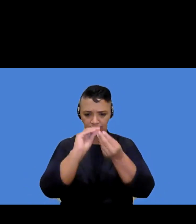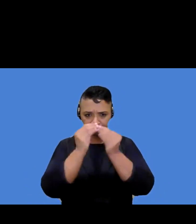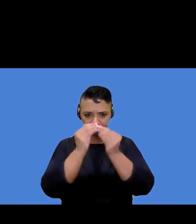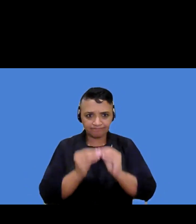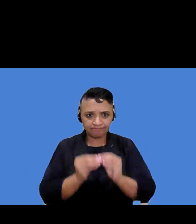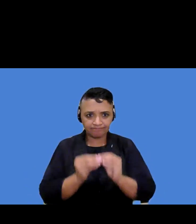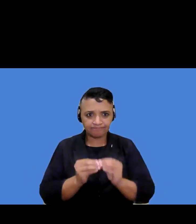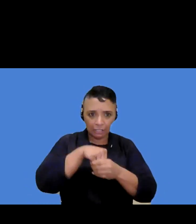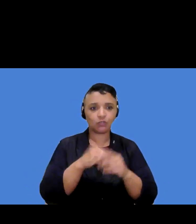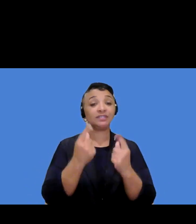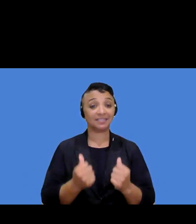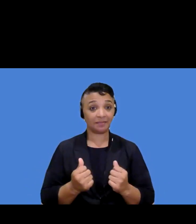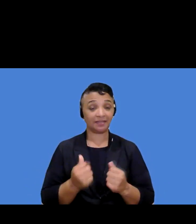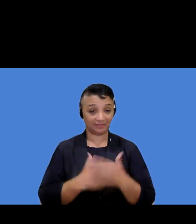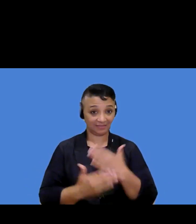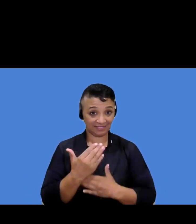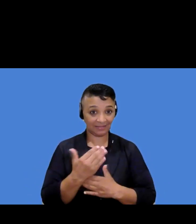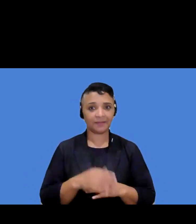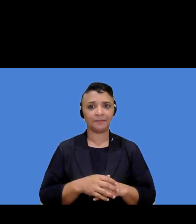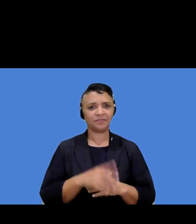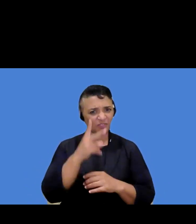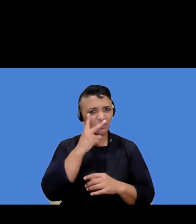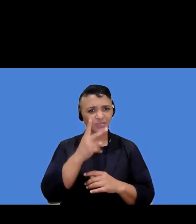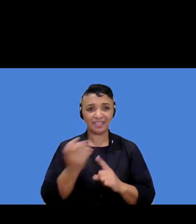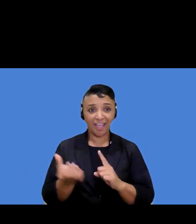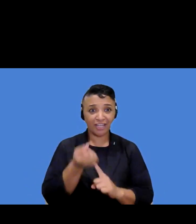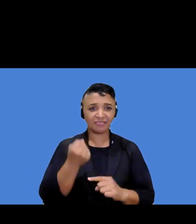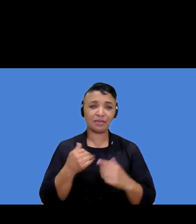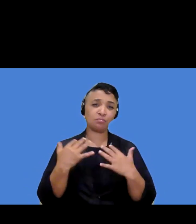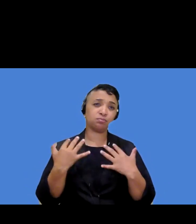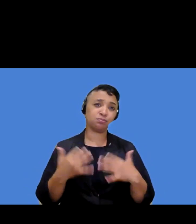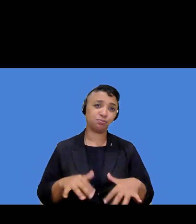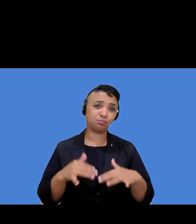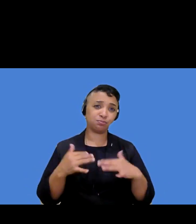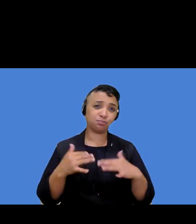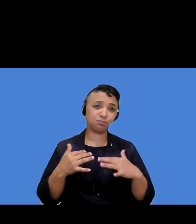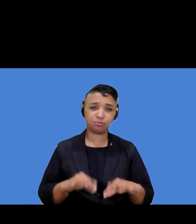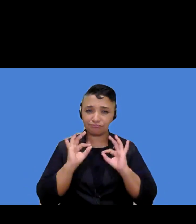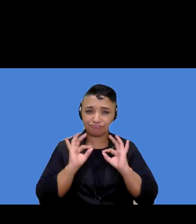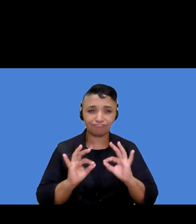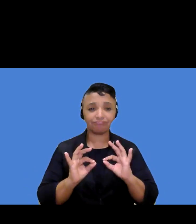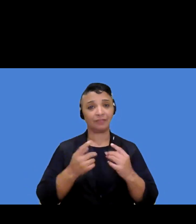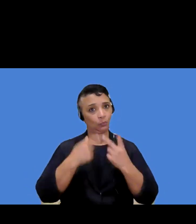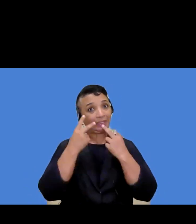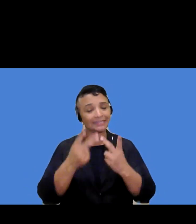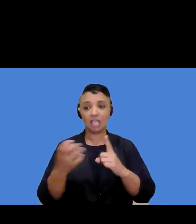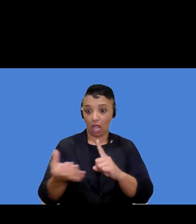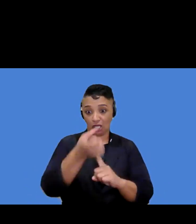you look at these achievements, you can see those achievements. And with these achievements, we see that there are